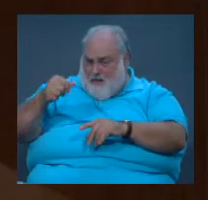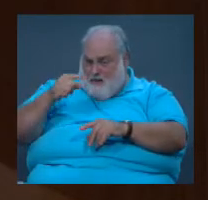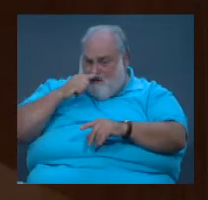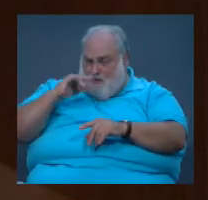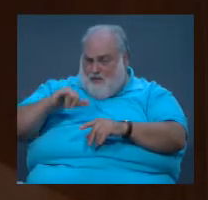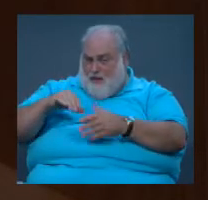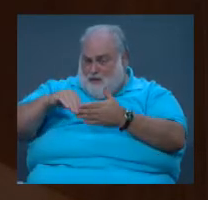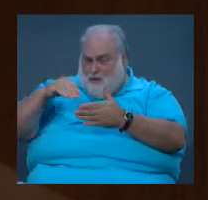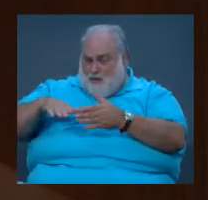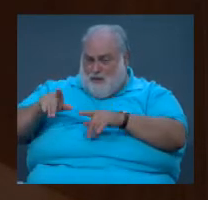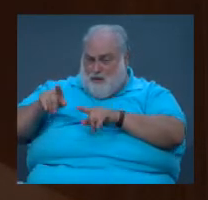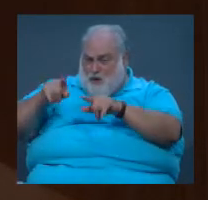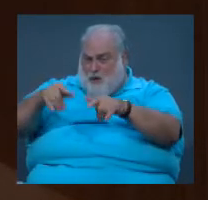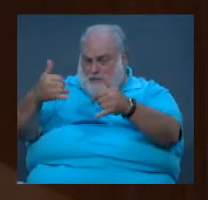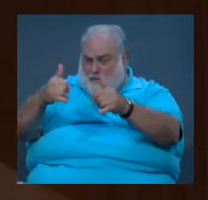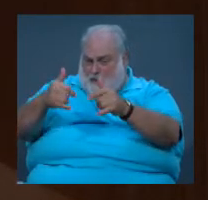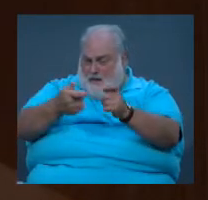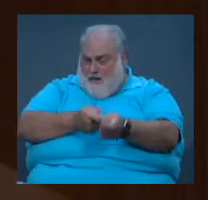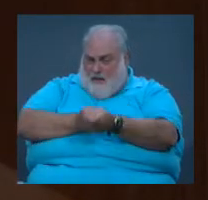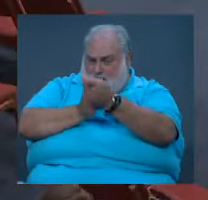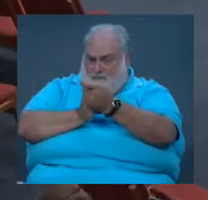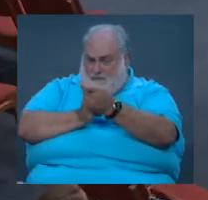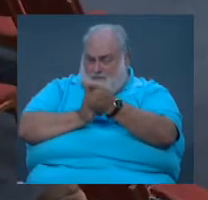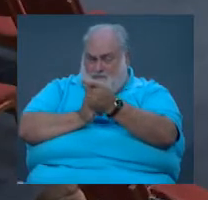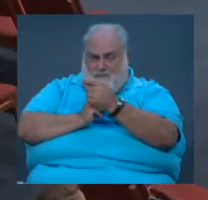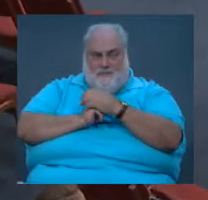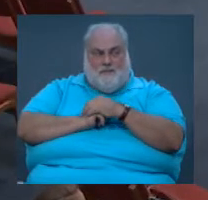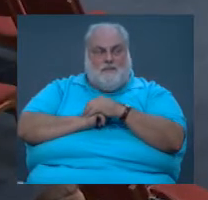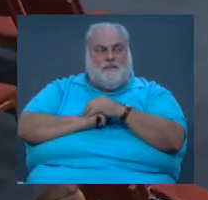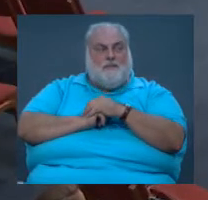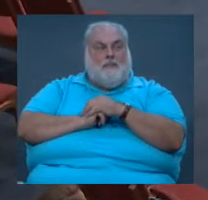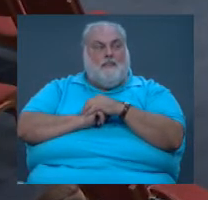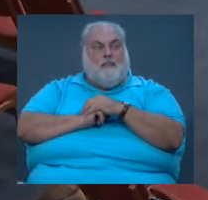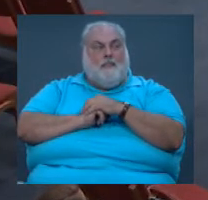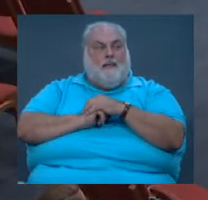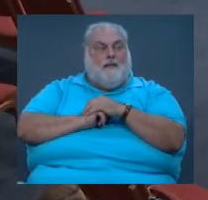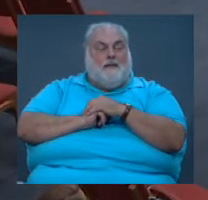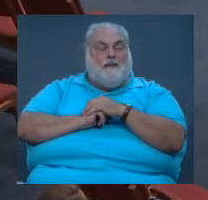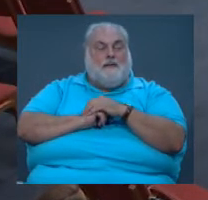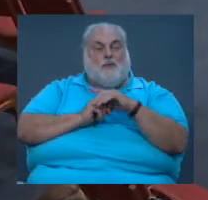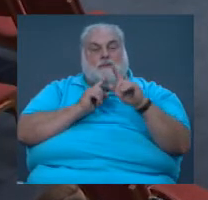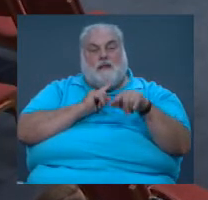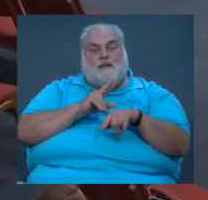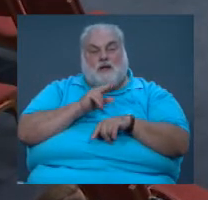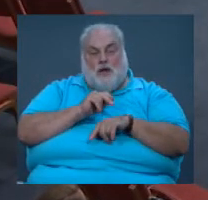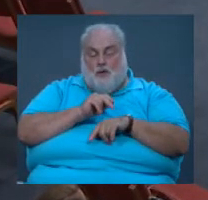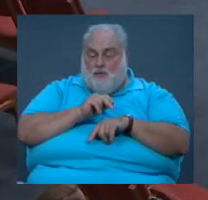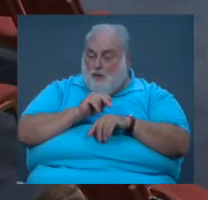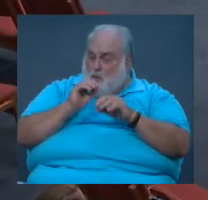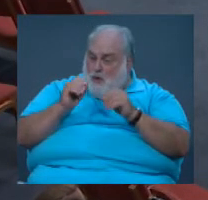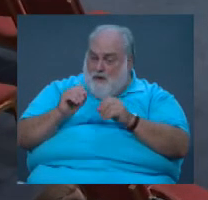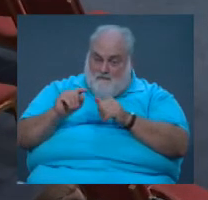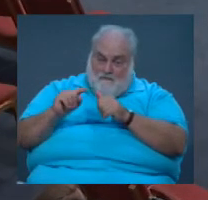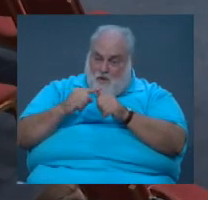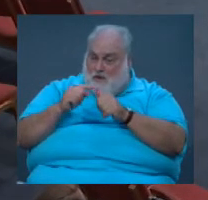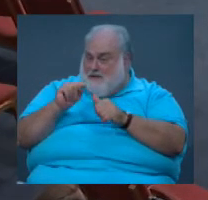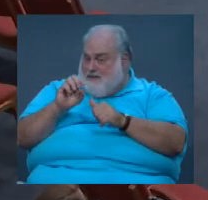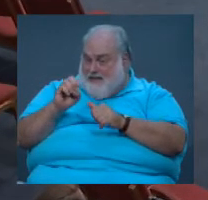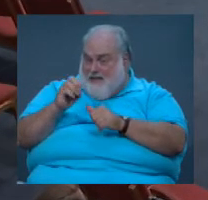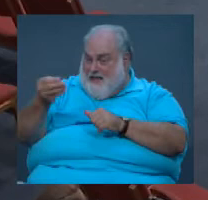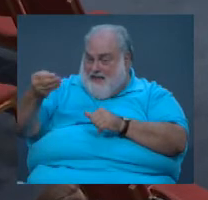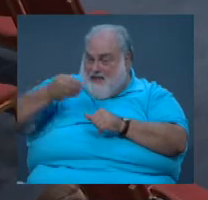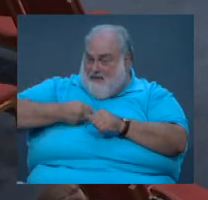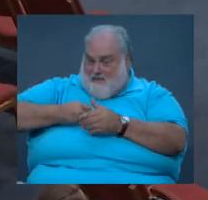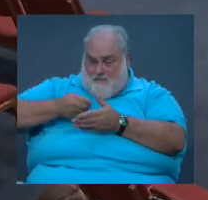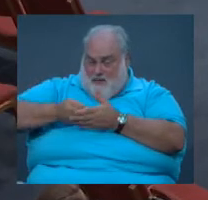go out there and play golf? No. So none of the First Tee programming is bringing in any money to the City of Little